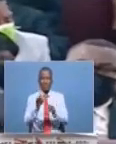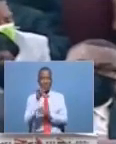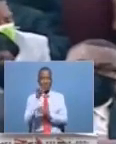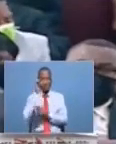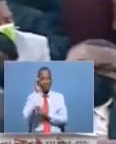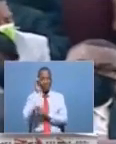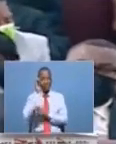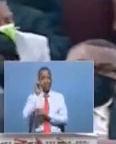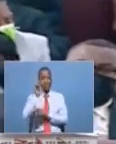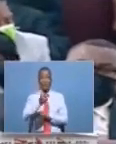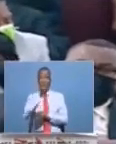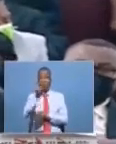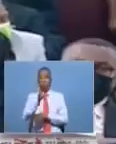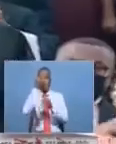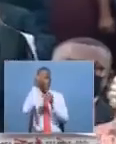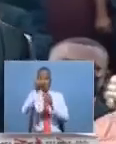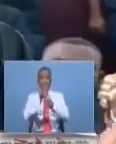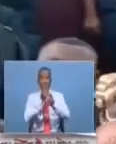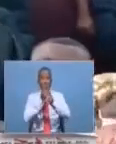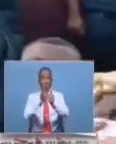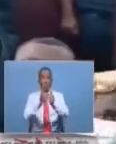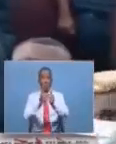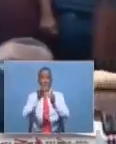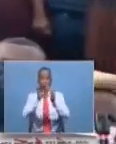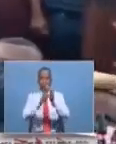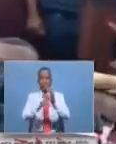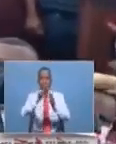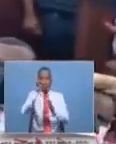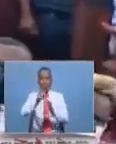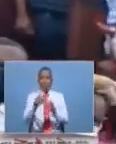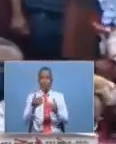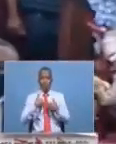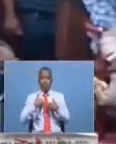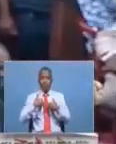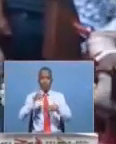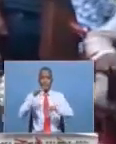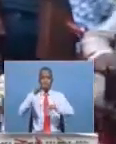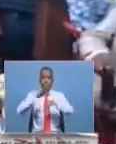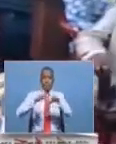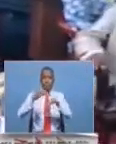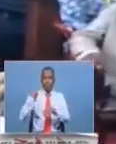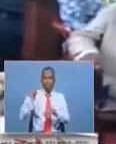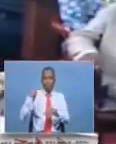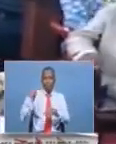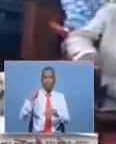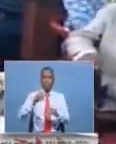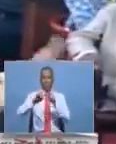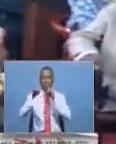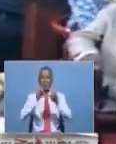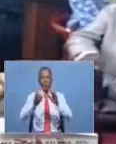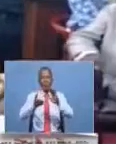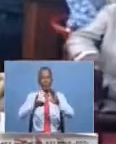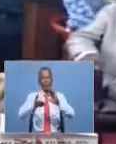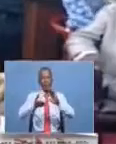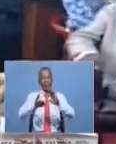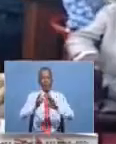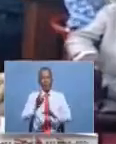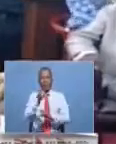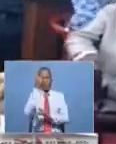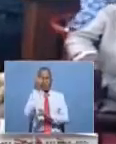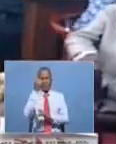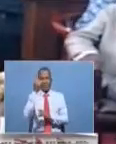take, they then have to be called upon to state their case first before we are called